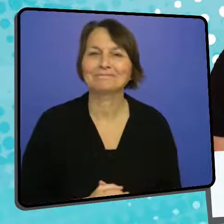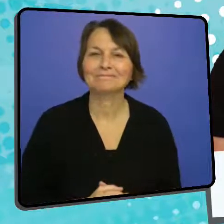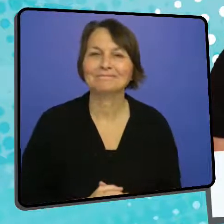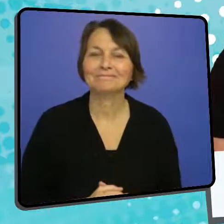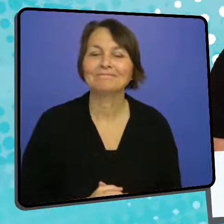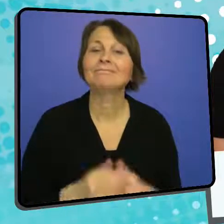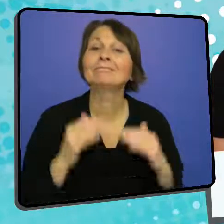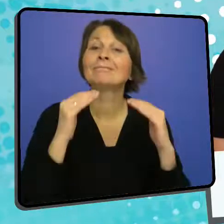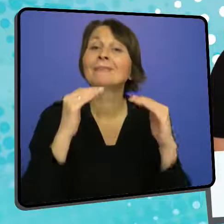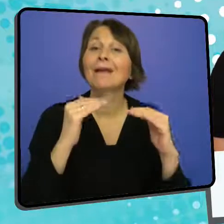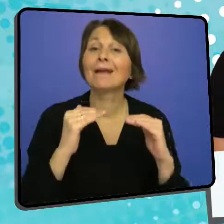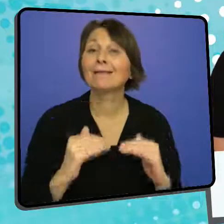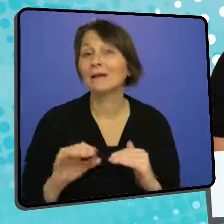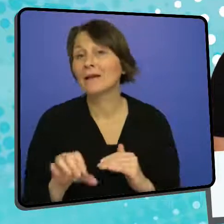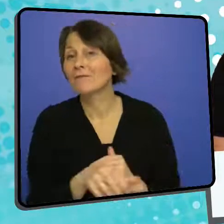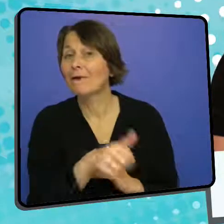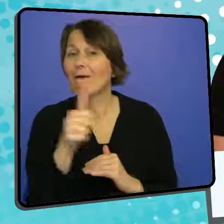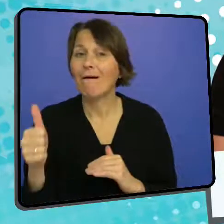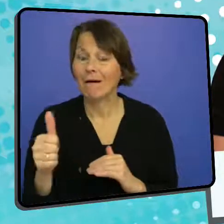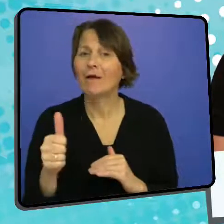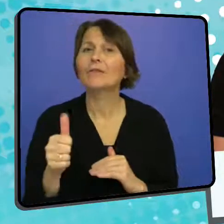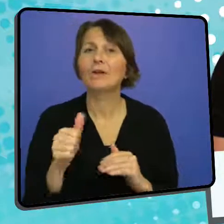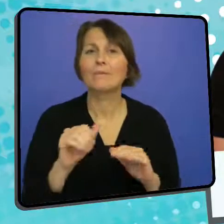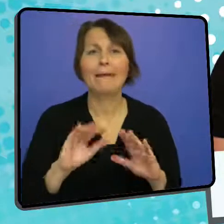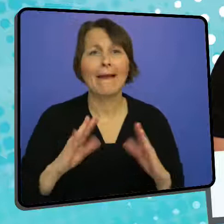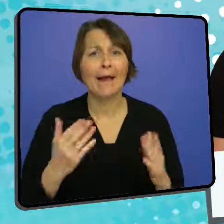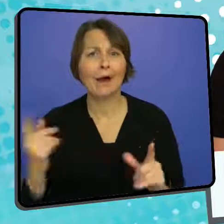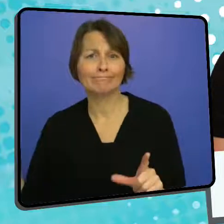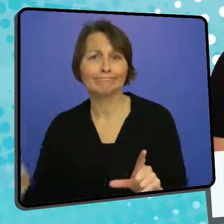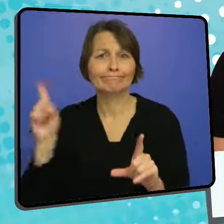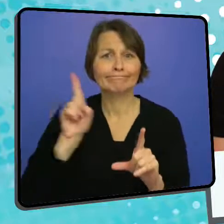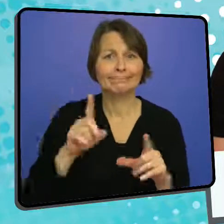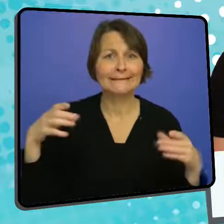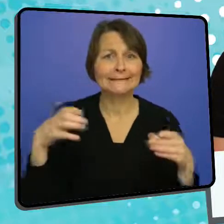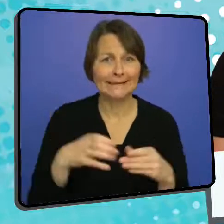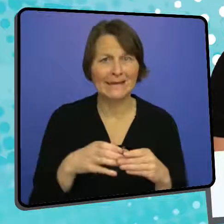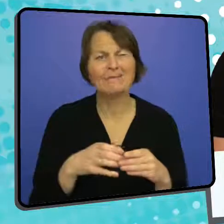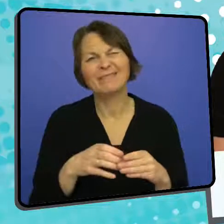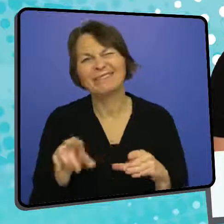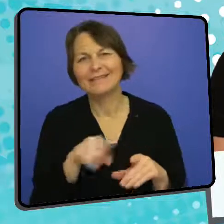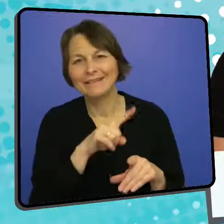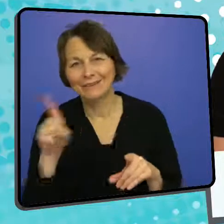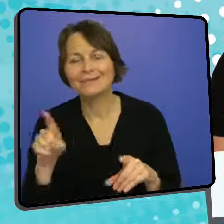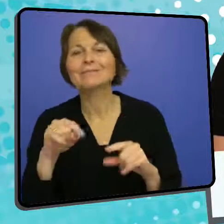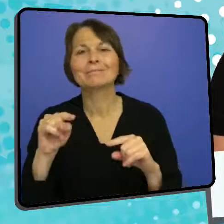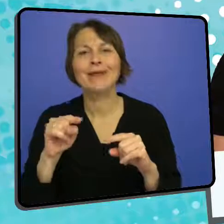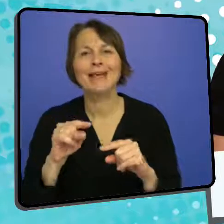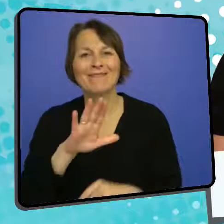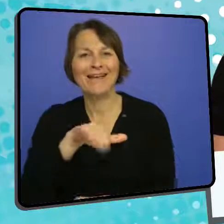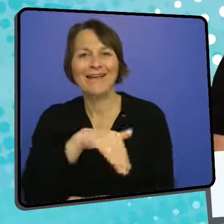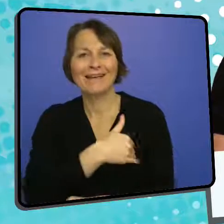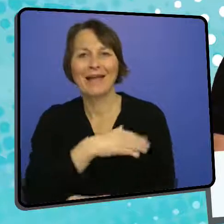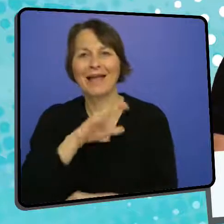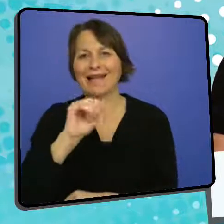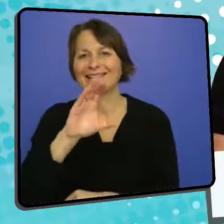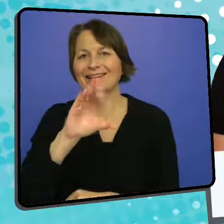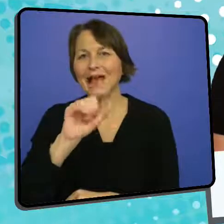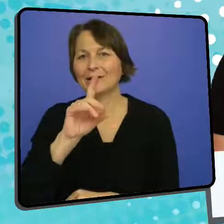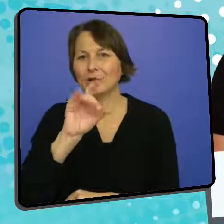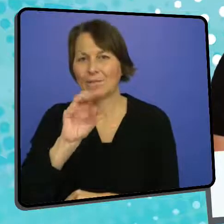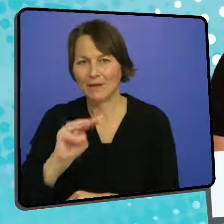route for people to join in the team, which is our digital academy. So for people that are not necessarily so